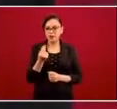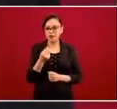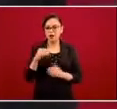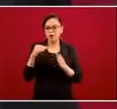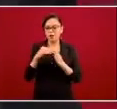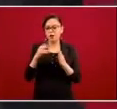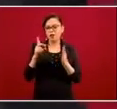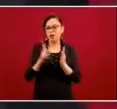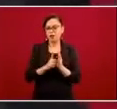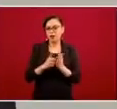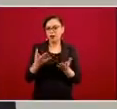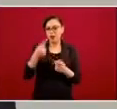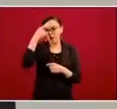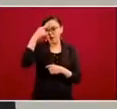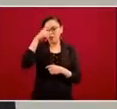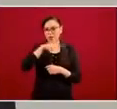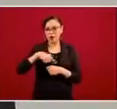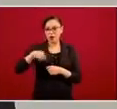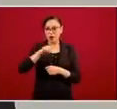this response is